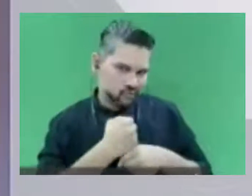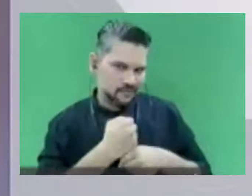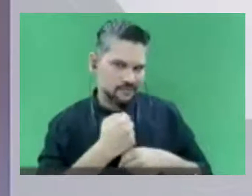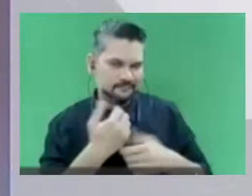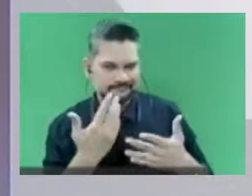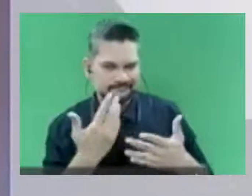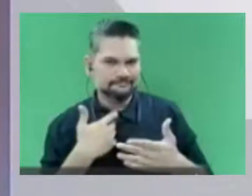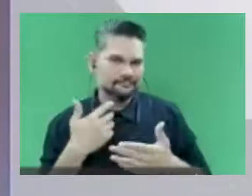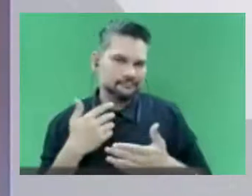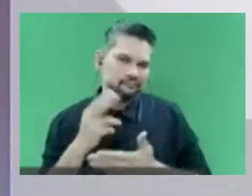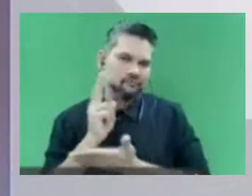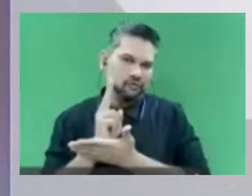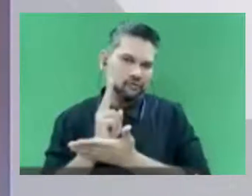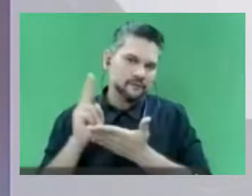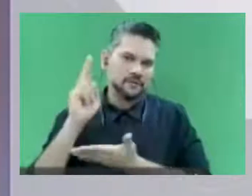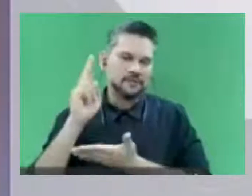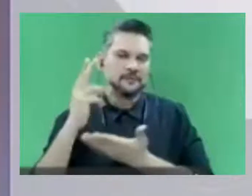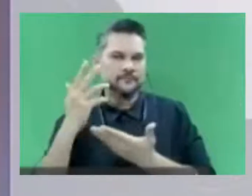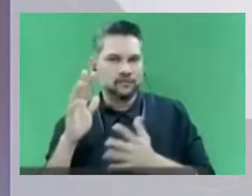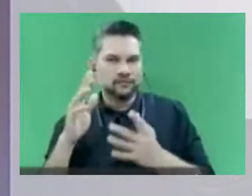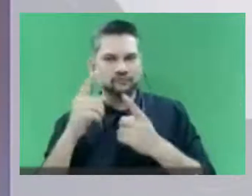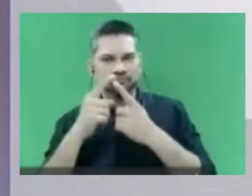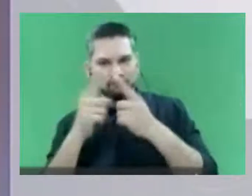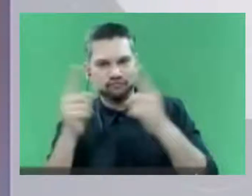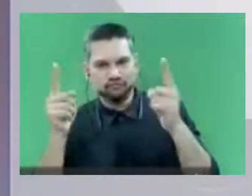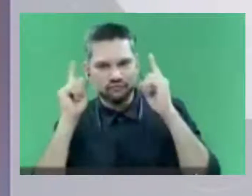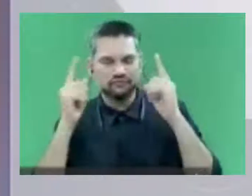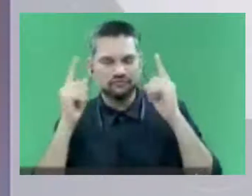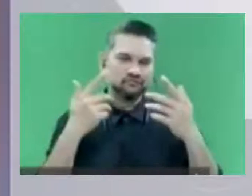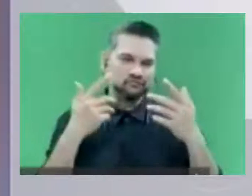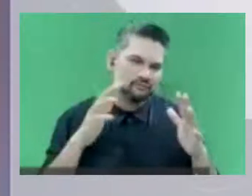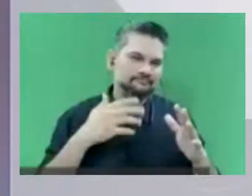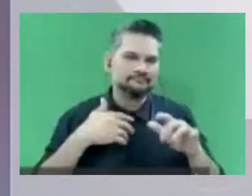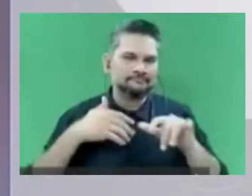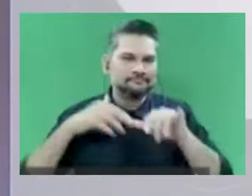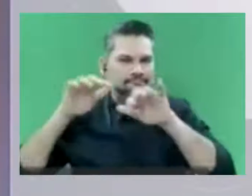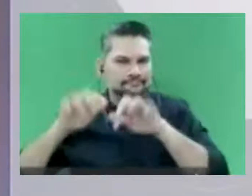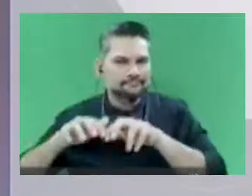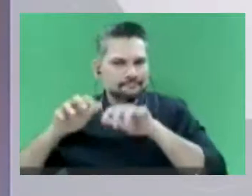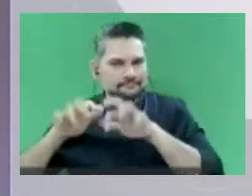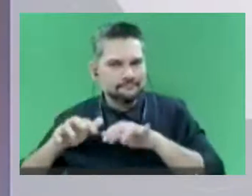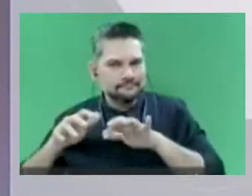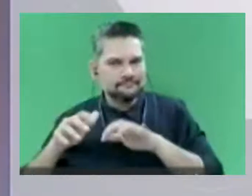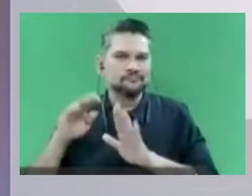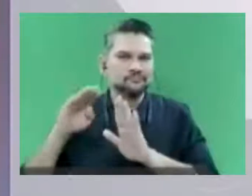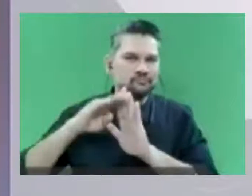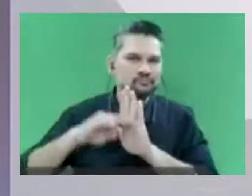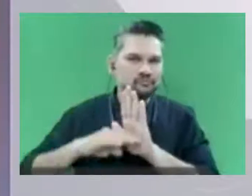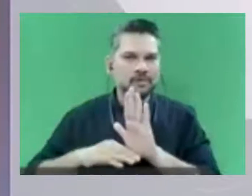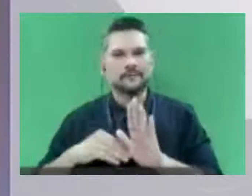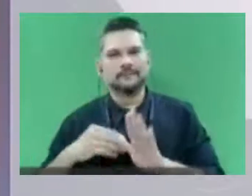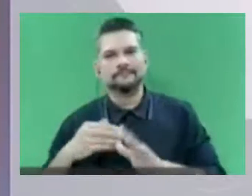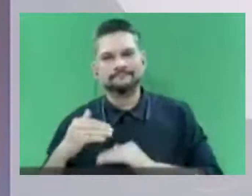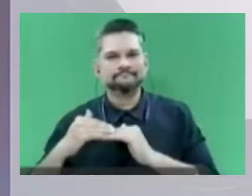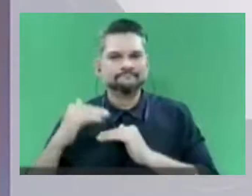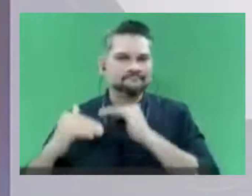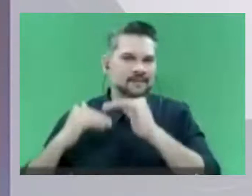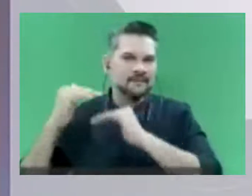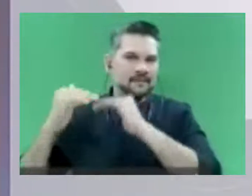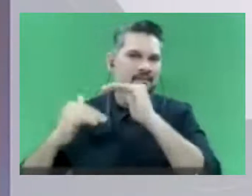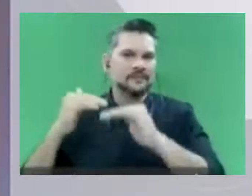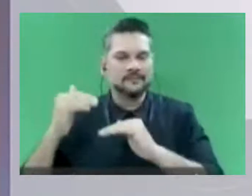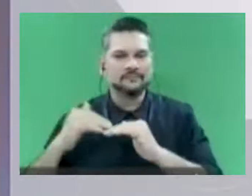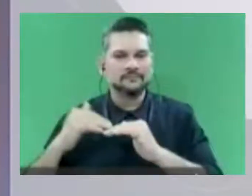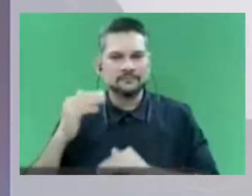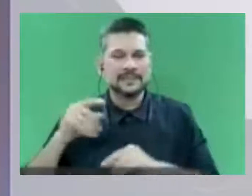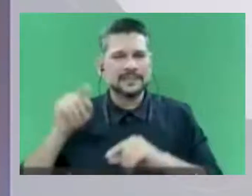graduated. And so I did a lot of coding, programming, developing. And at that point, I don't think any of our lecturers even